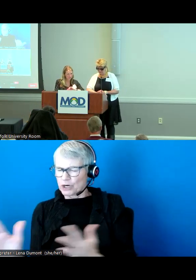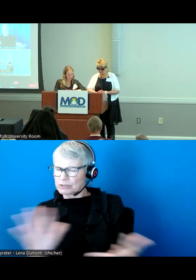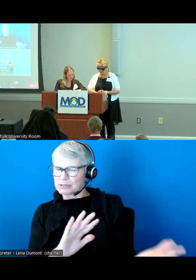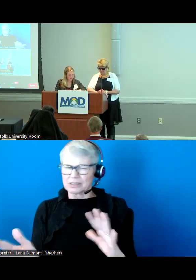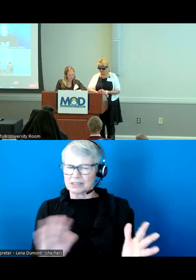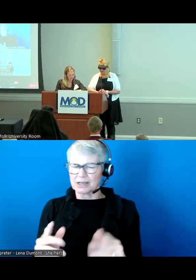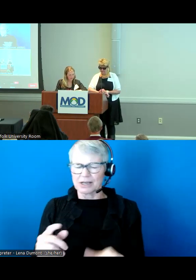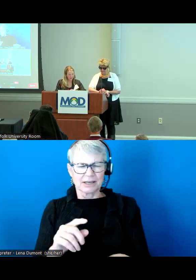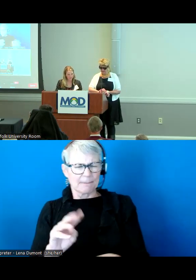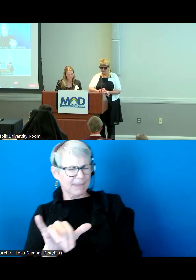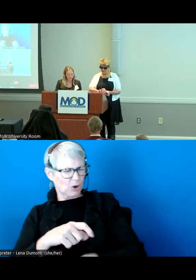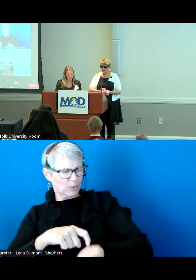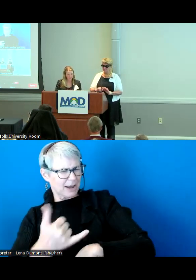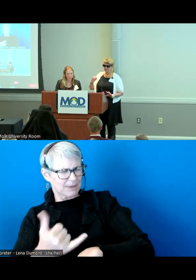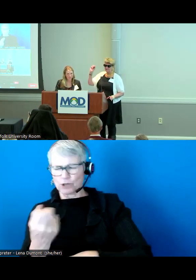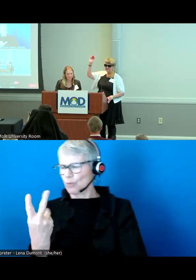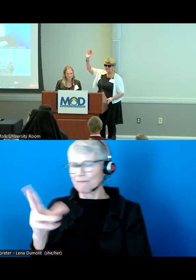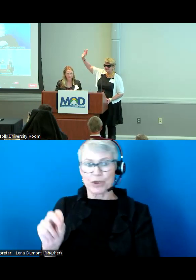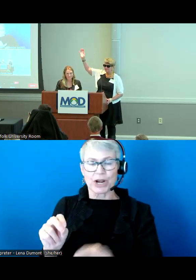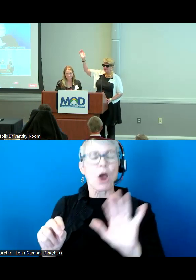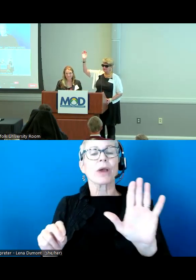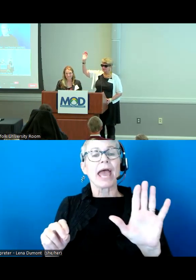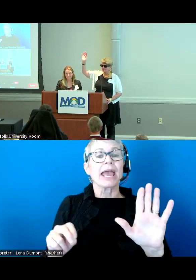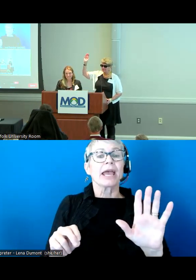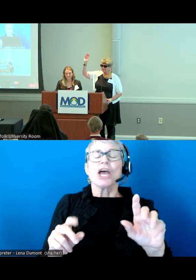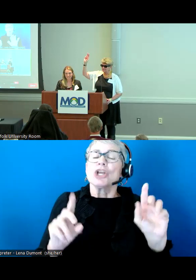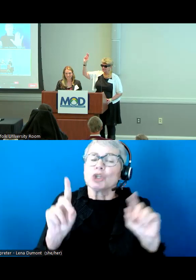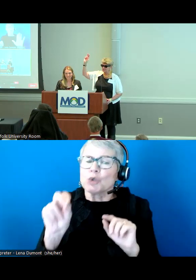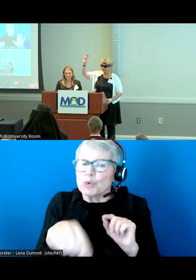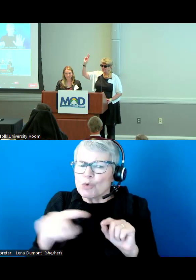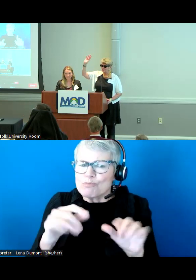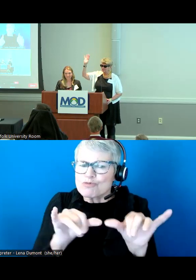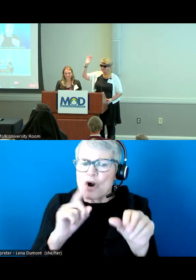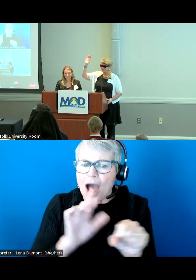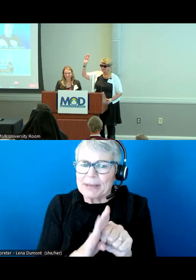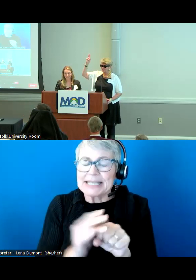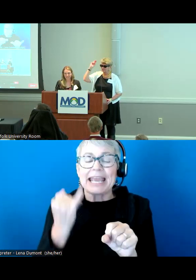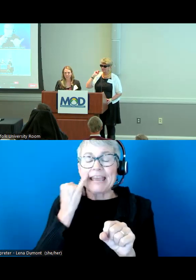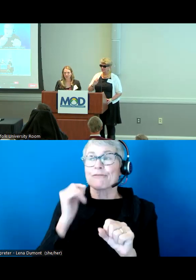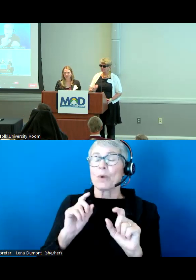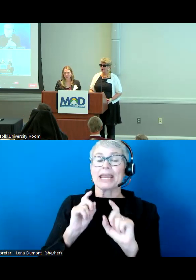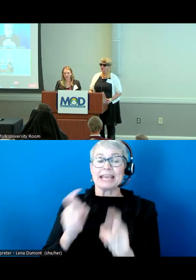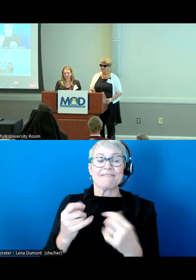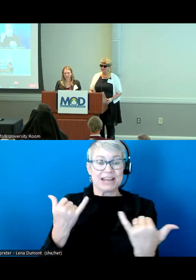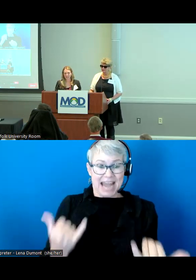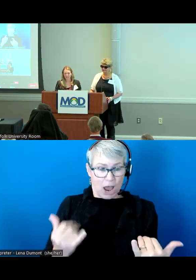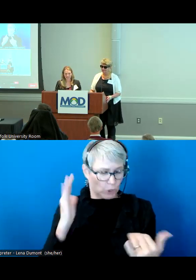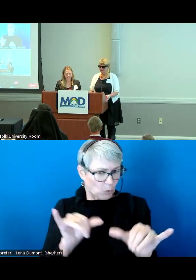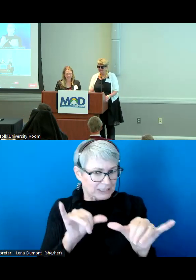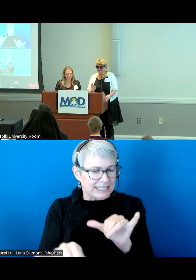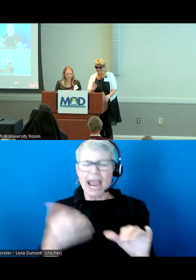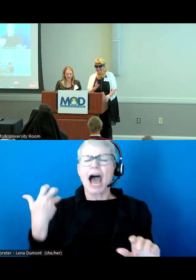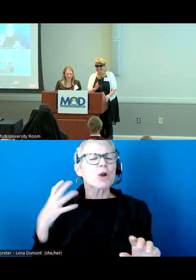12:30. All right. Do people promise to stay and talk and share more ideas if we give it out now? They do. They're all okay. Good. All